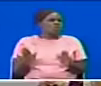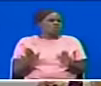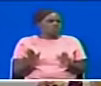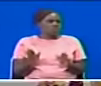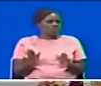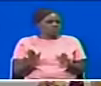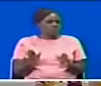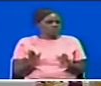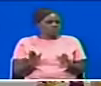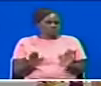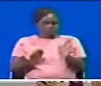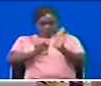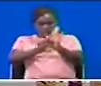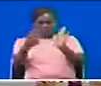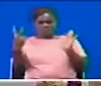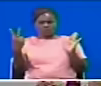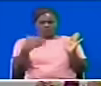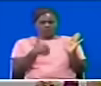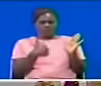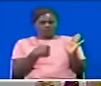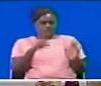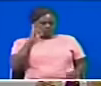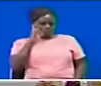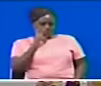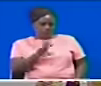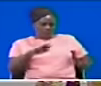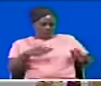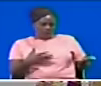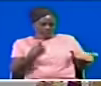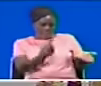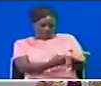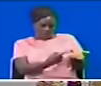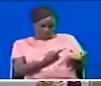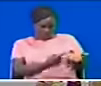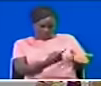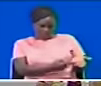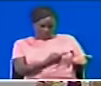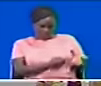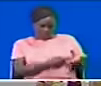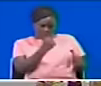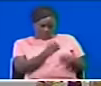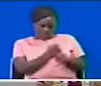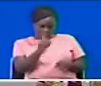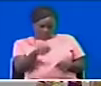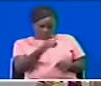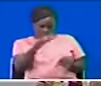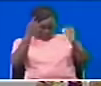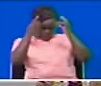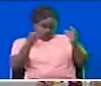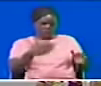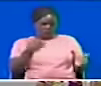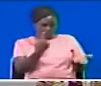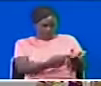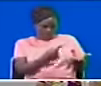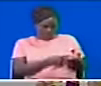give you just two examples. When you look at how we debate, and you make a mistake and decide, I would want to debate